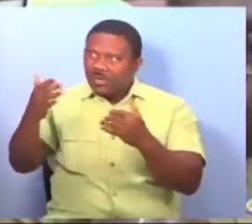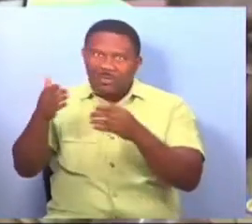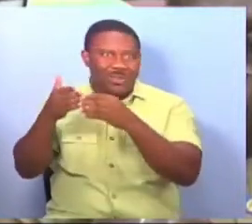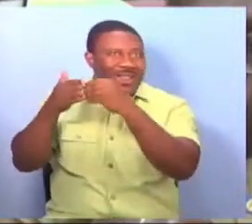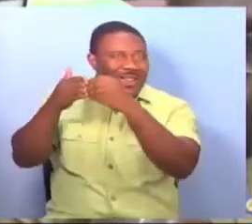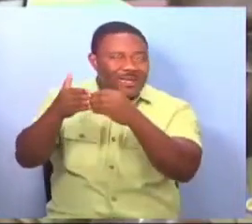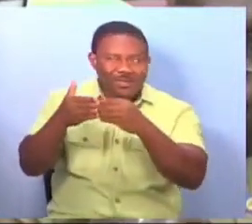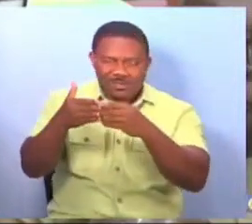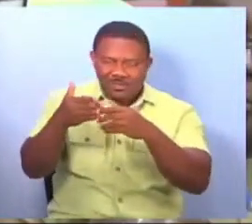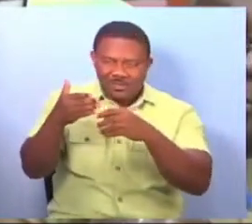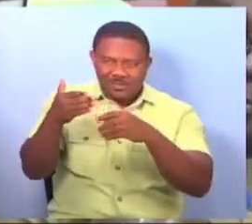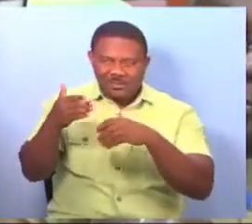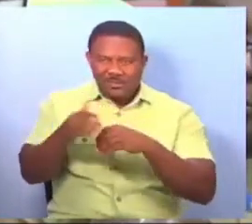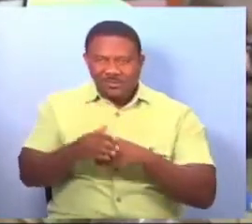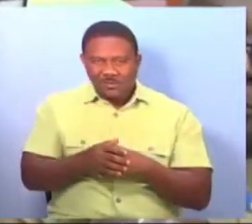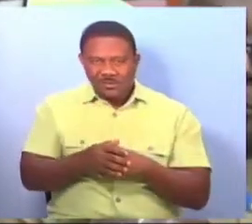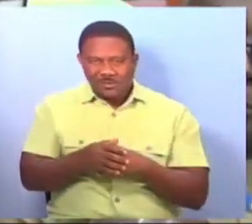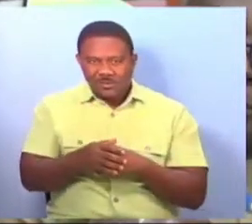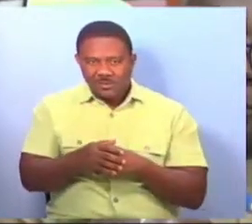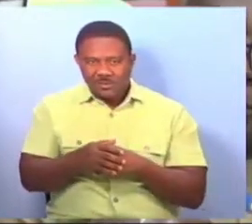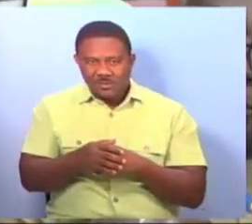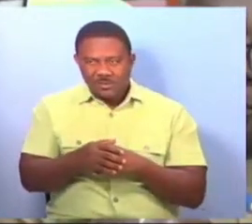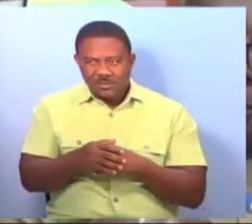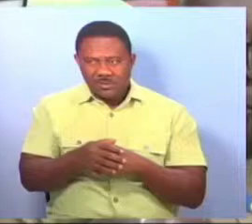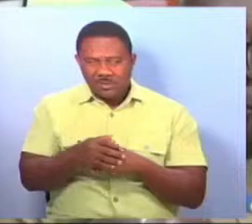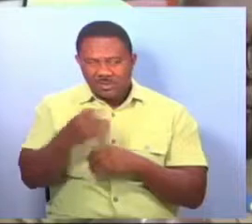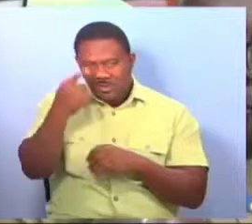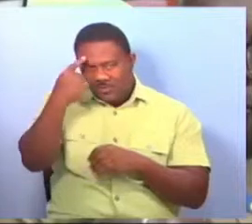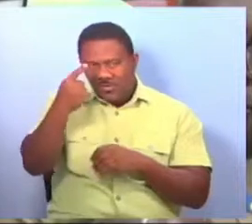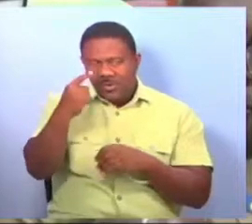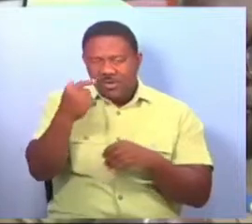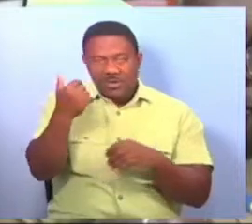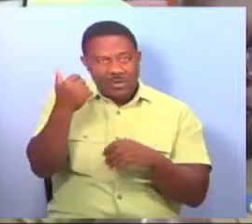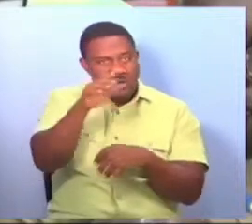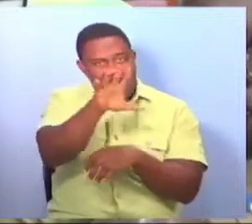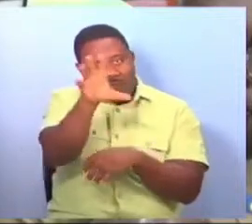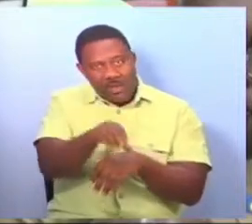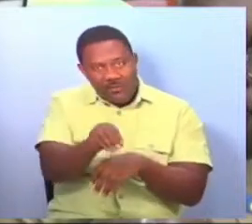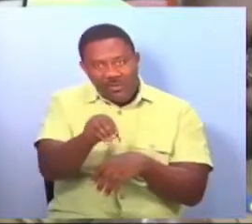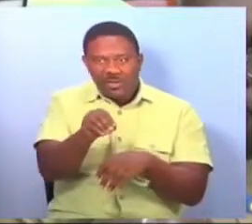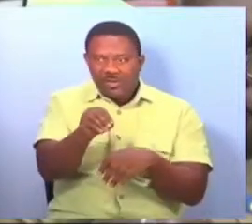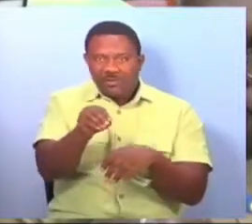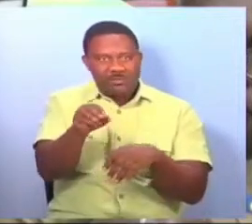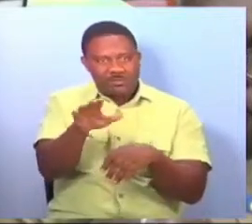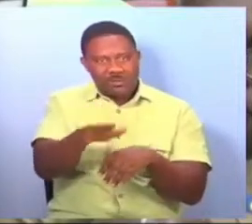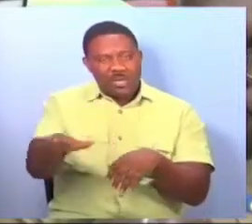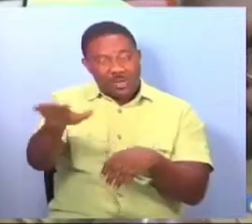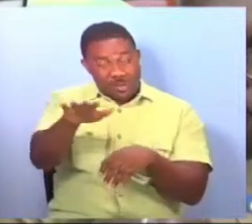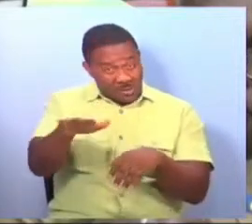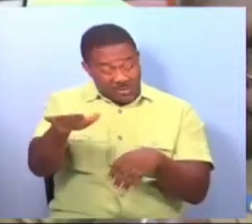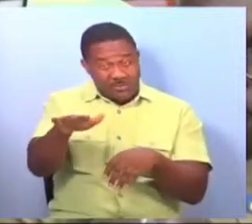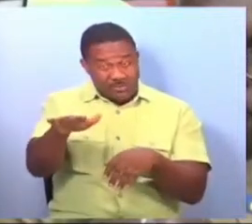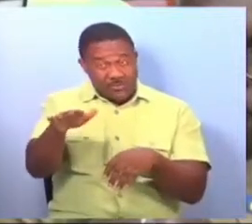charge for the African sub-regions on the climate emergency.